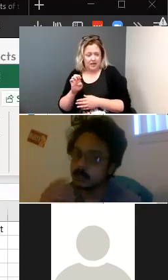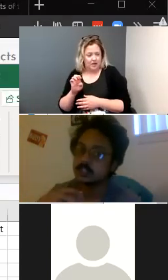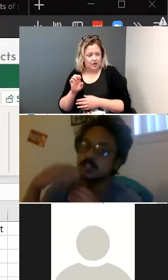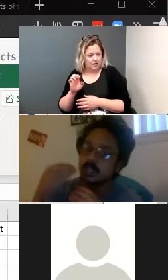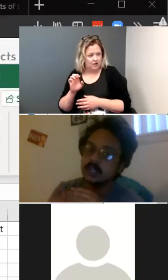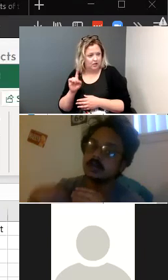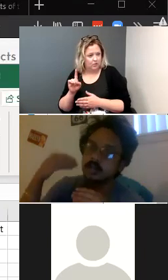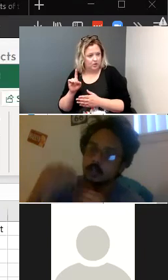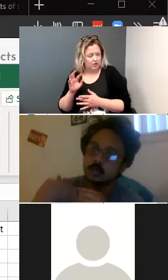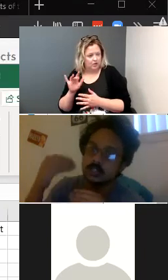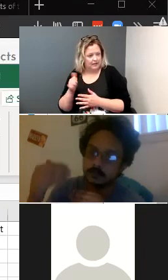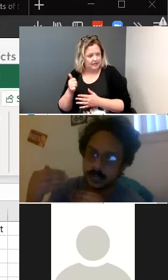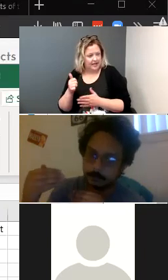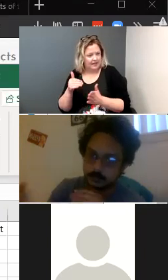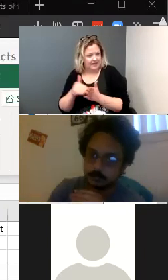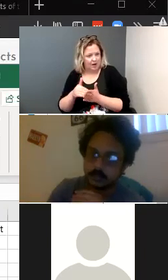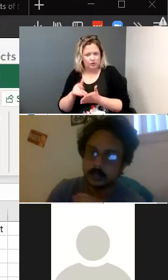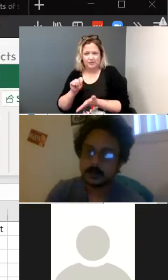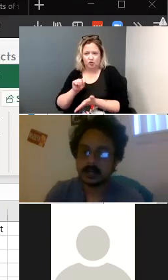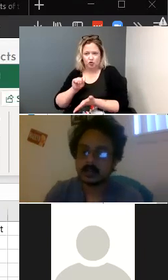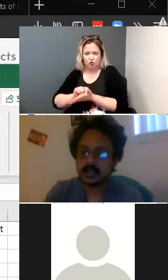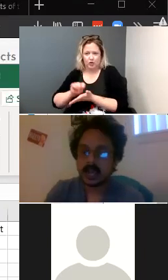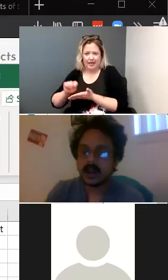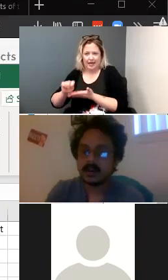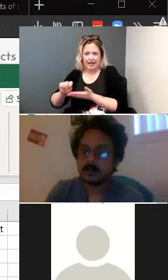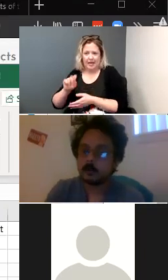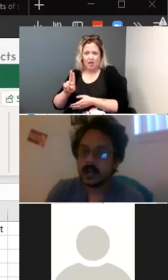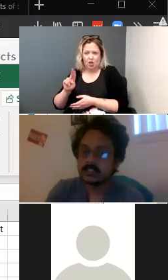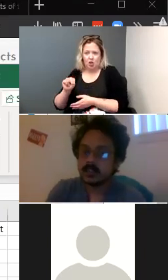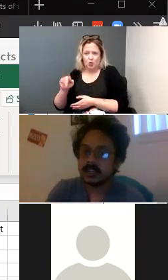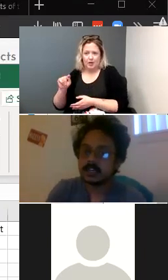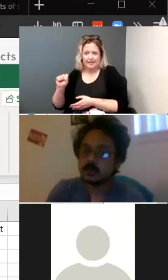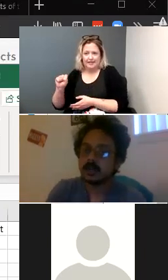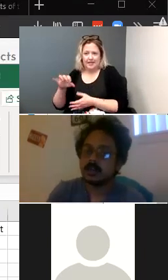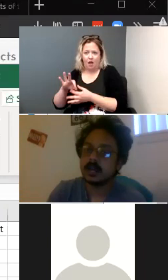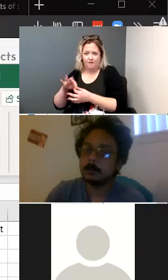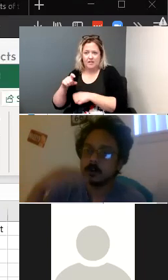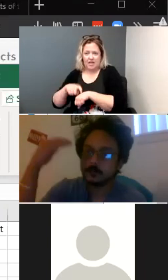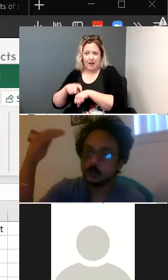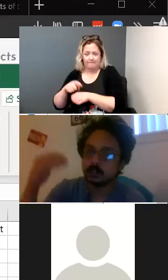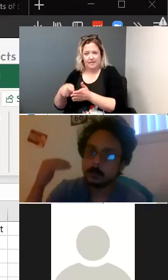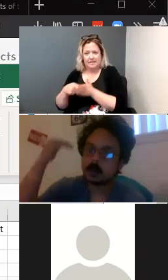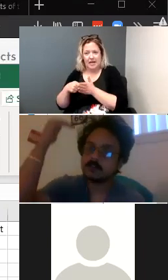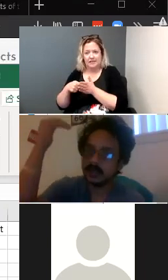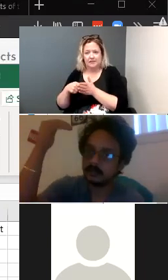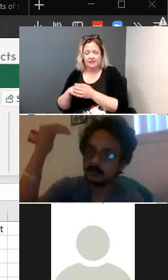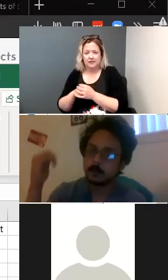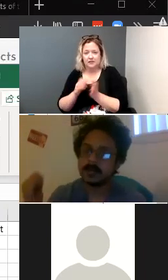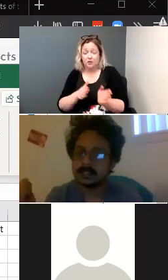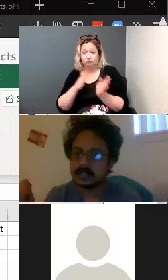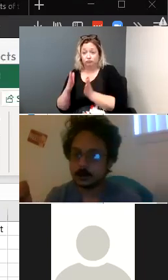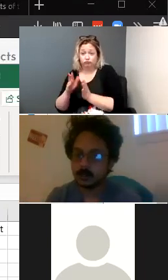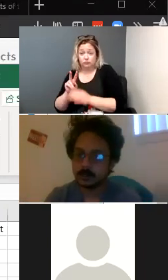actually, 10,000 trillion units of time, right? And once we get into the realm of 2 to the power of